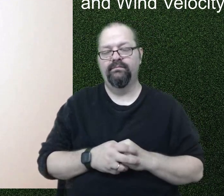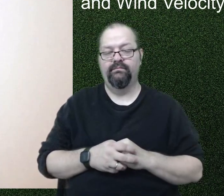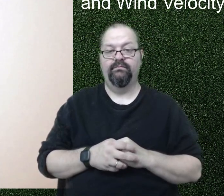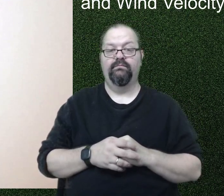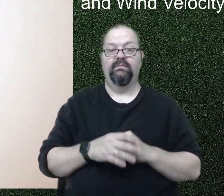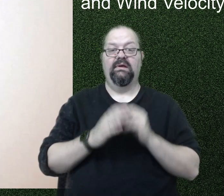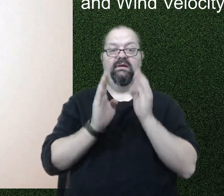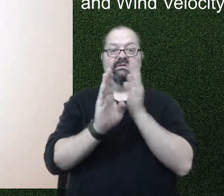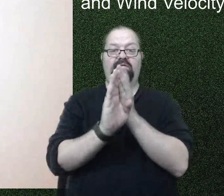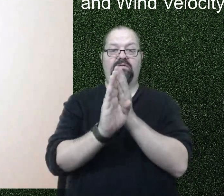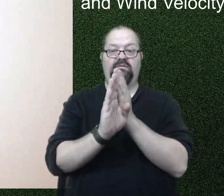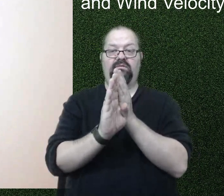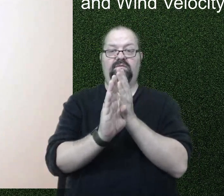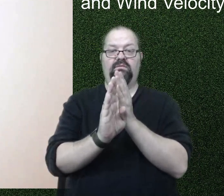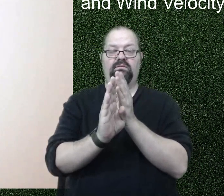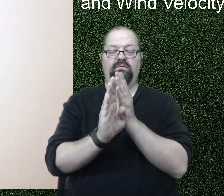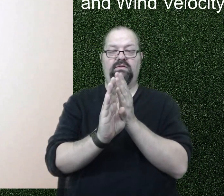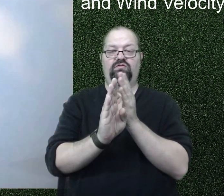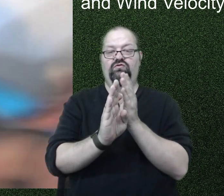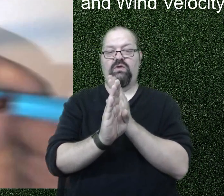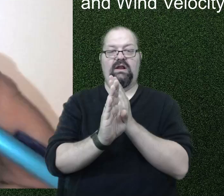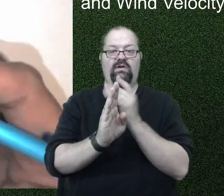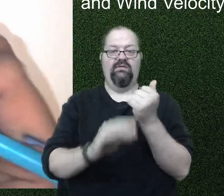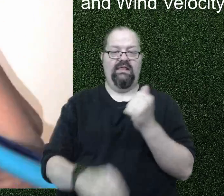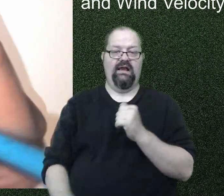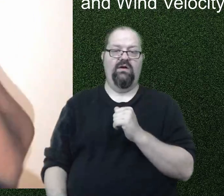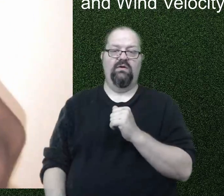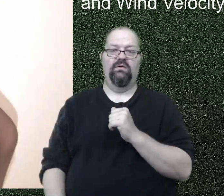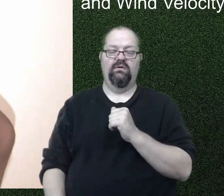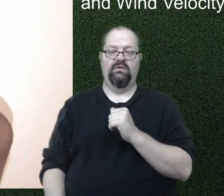north is like right over here.